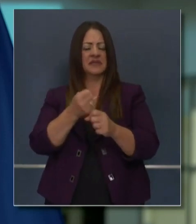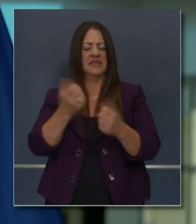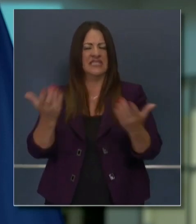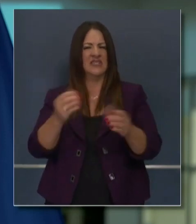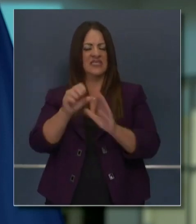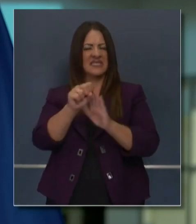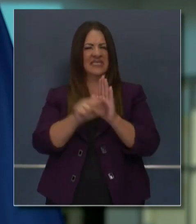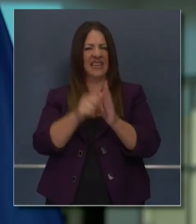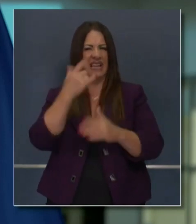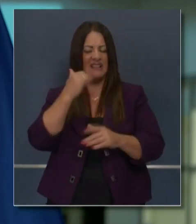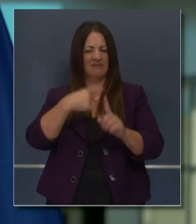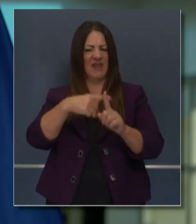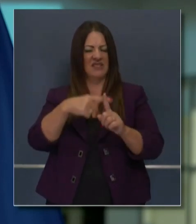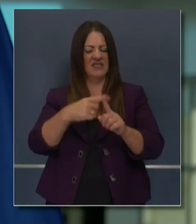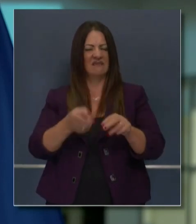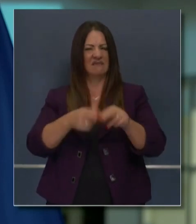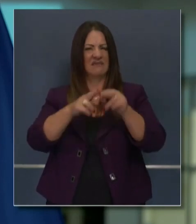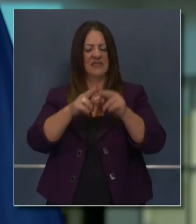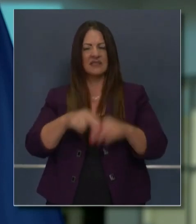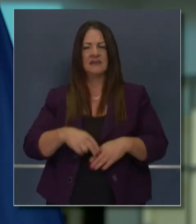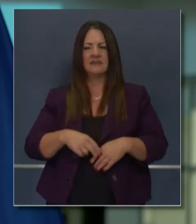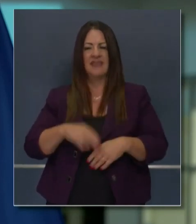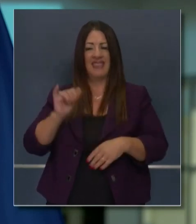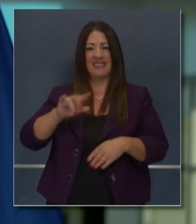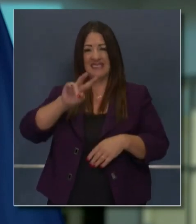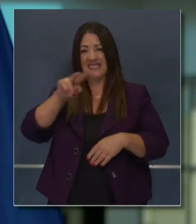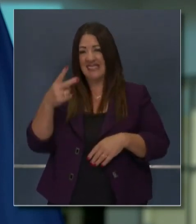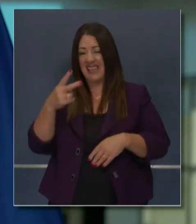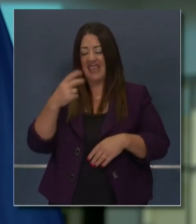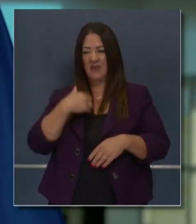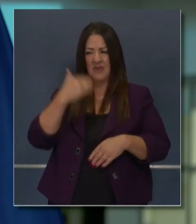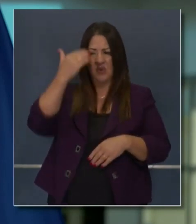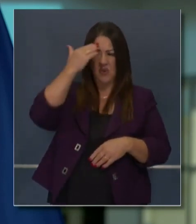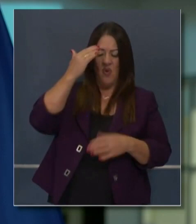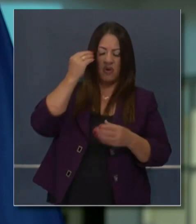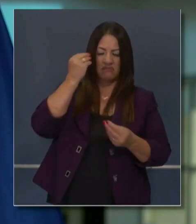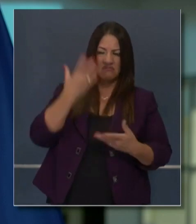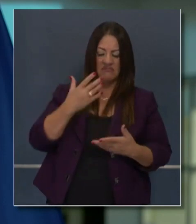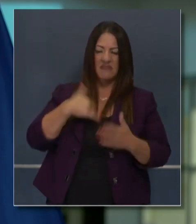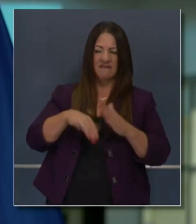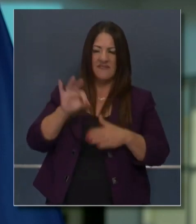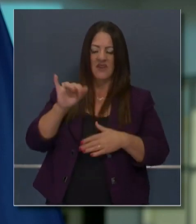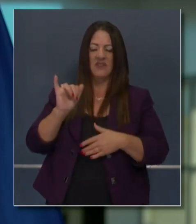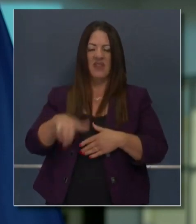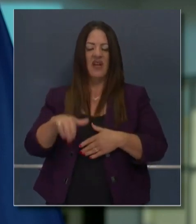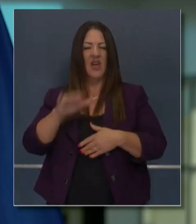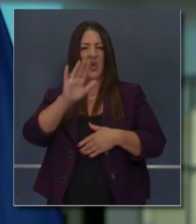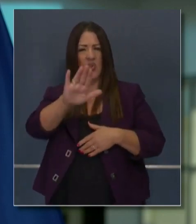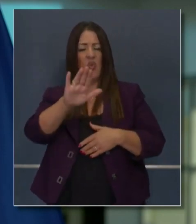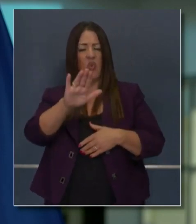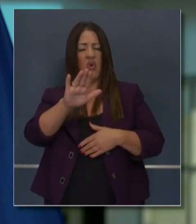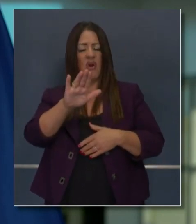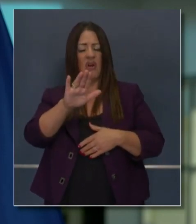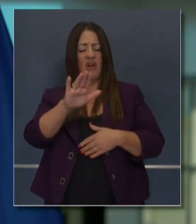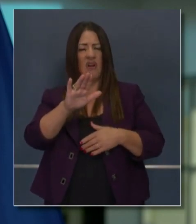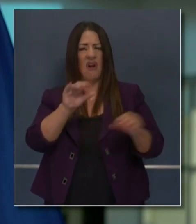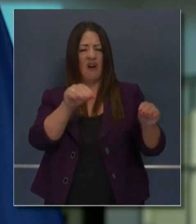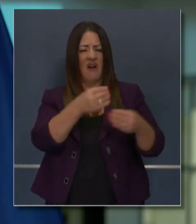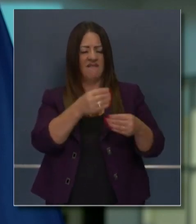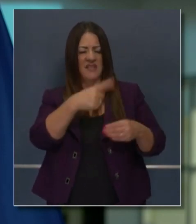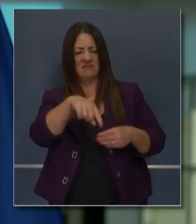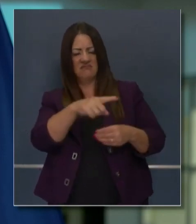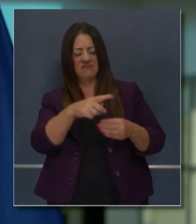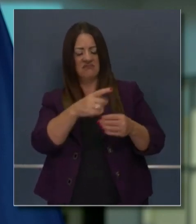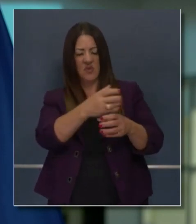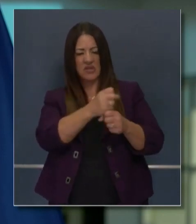cases, and this is at least the second known issue with the data, which your administration relies on to make decisions. Are you confident that